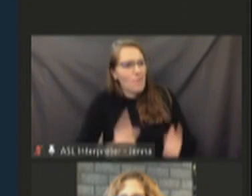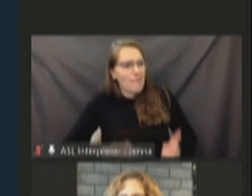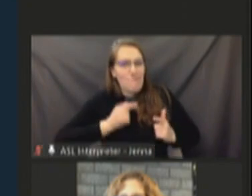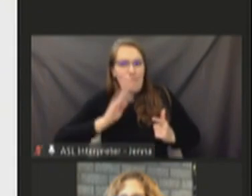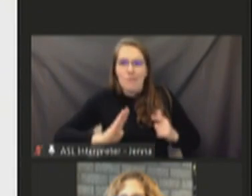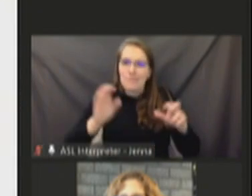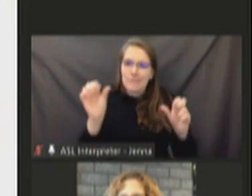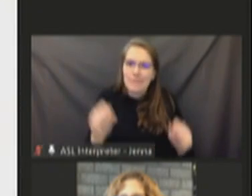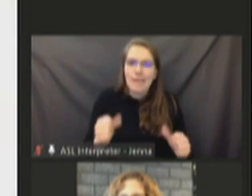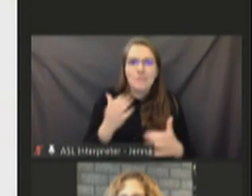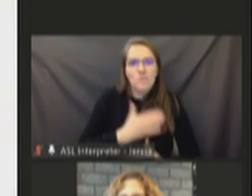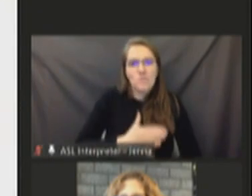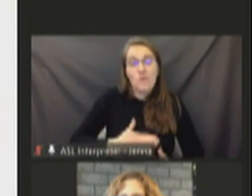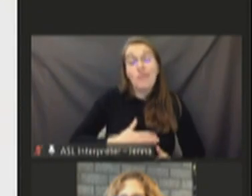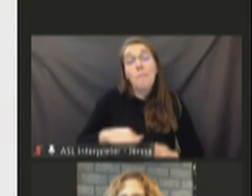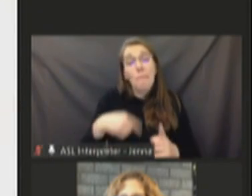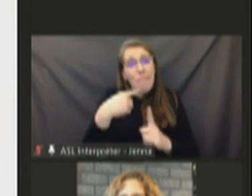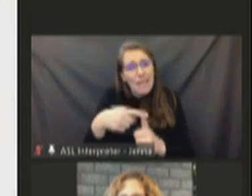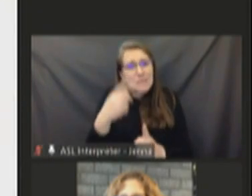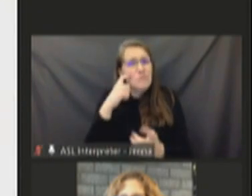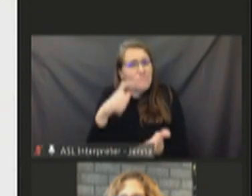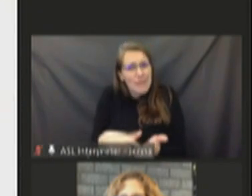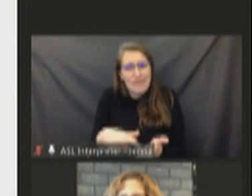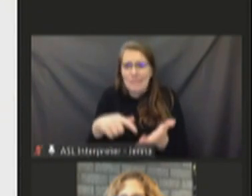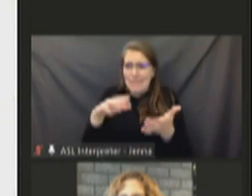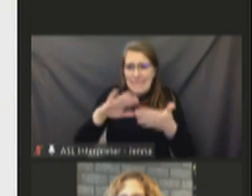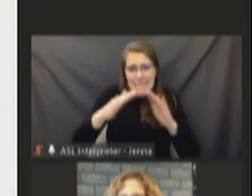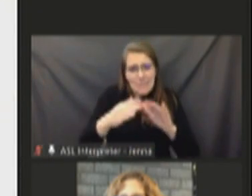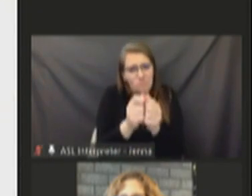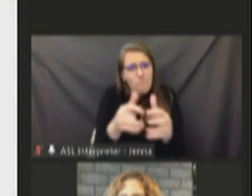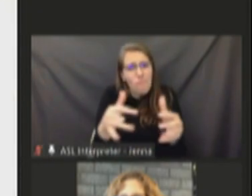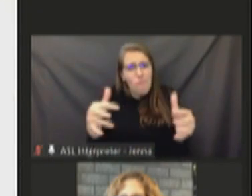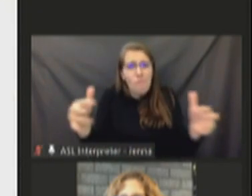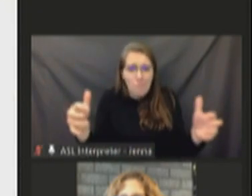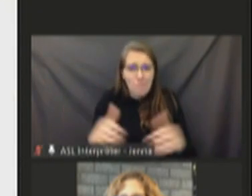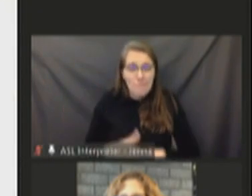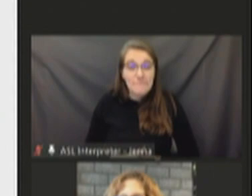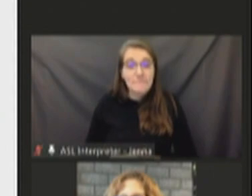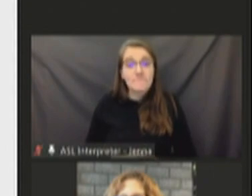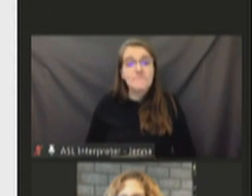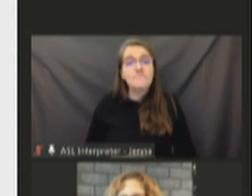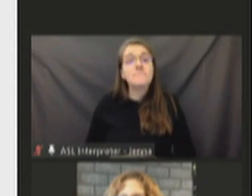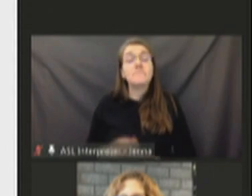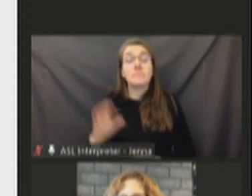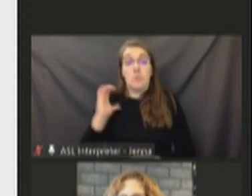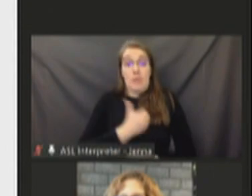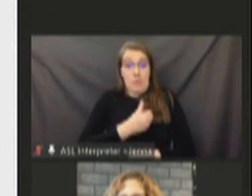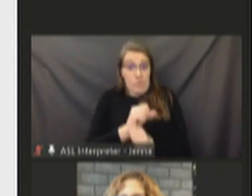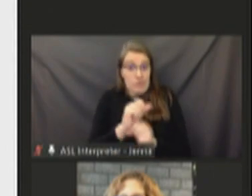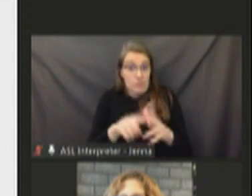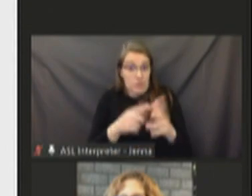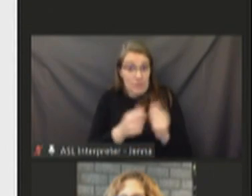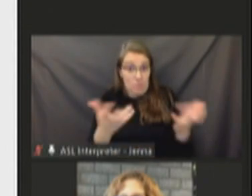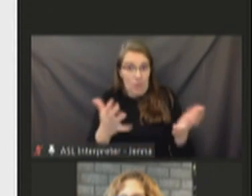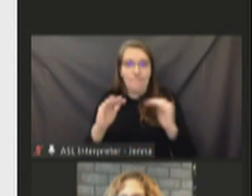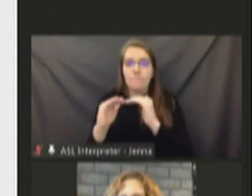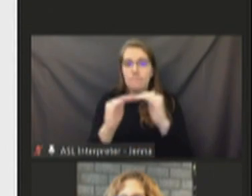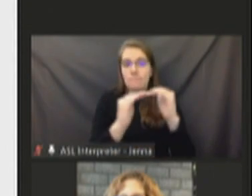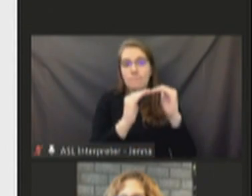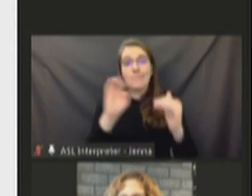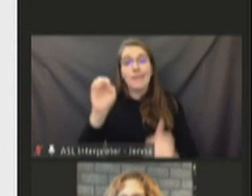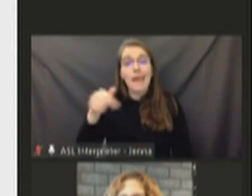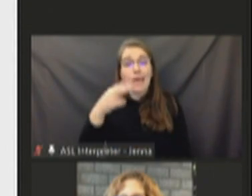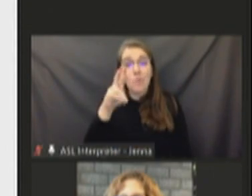city. And the way that we go about doing our work is starting with equity, because given that we're under the equity